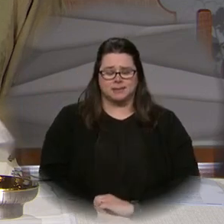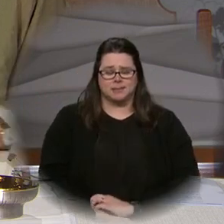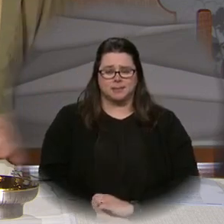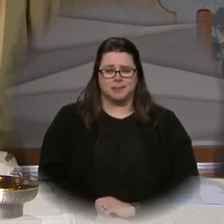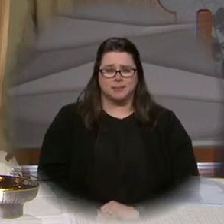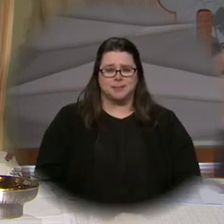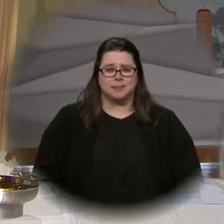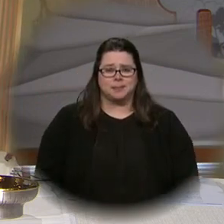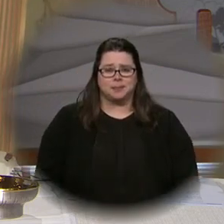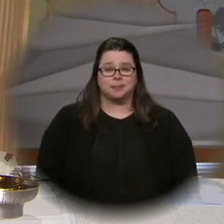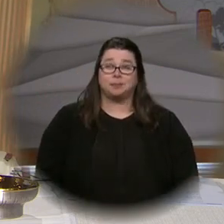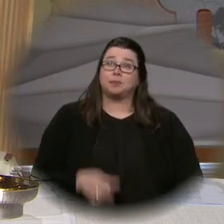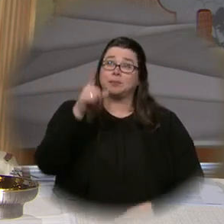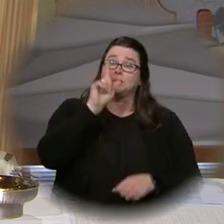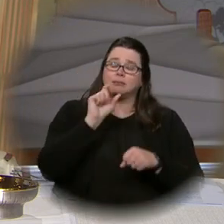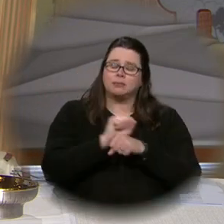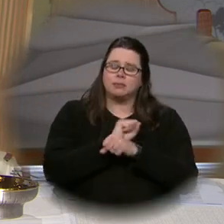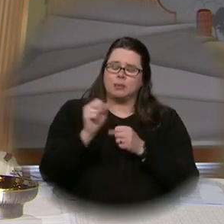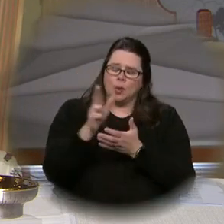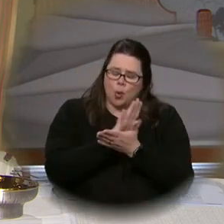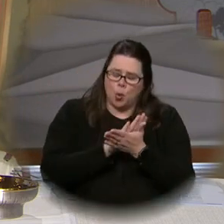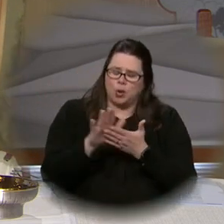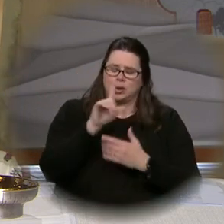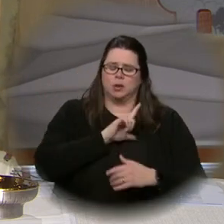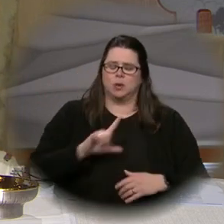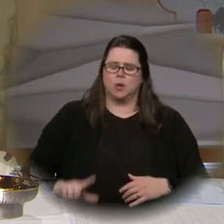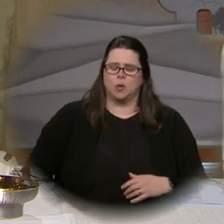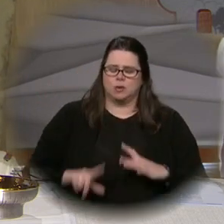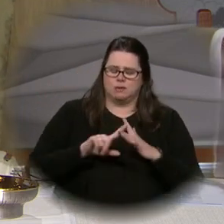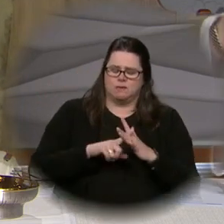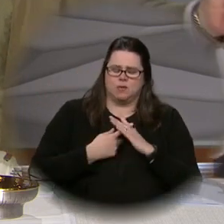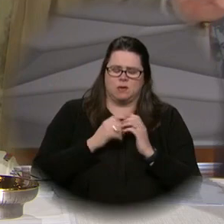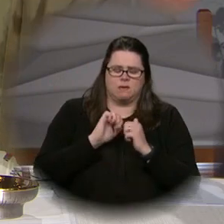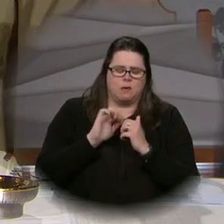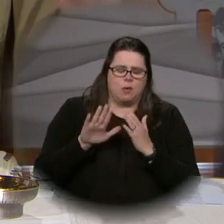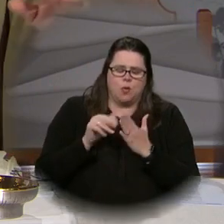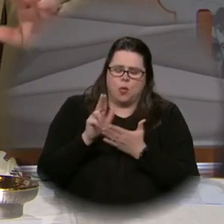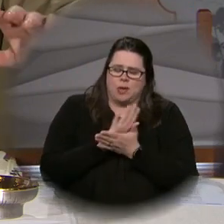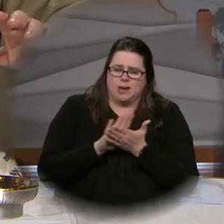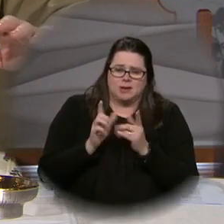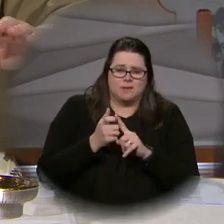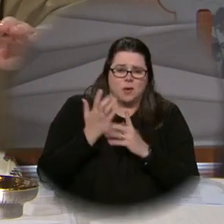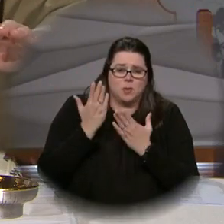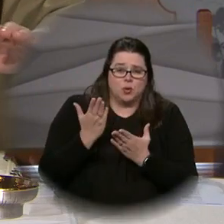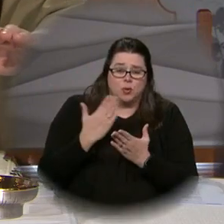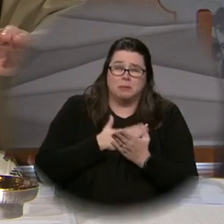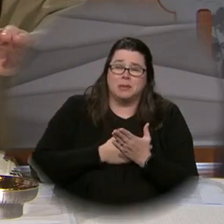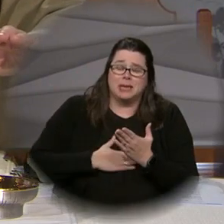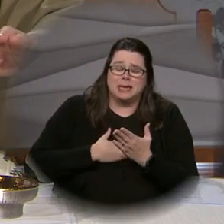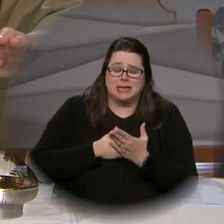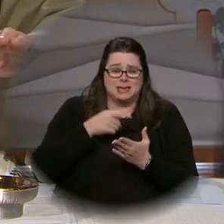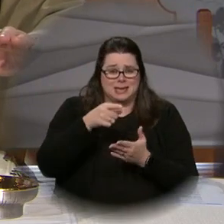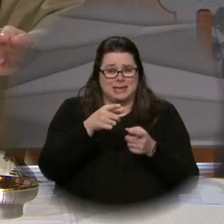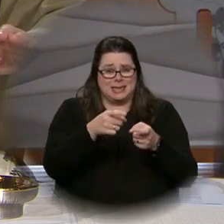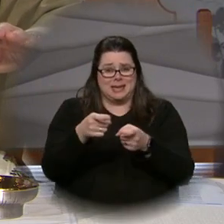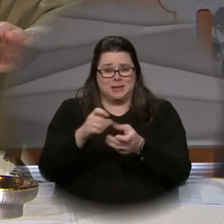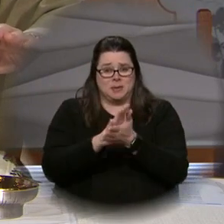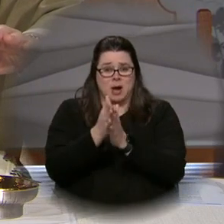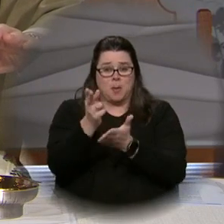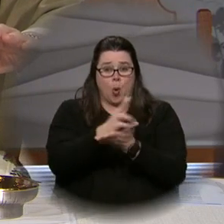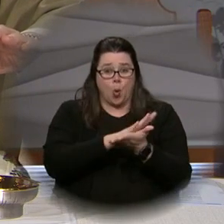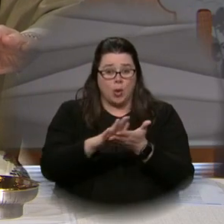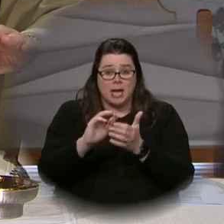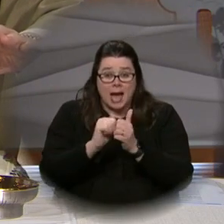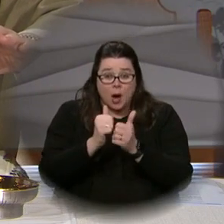Hosanna in the highest. You are indeed, O holy, O Lord, the fount of all holiness. Make holy, therefore, these gifts, we pray,